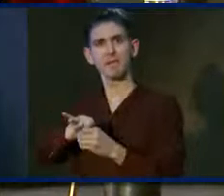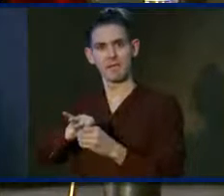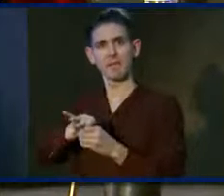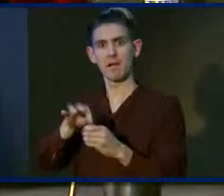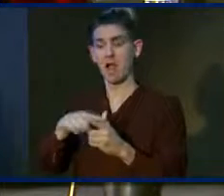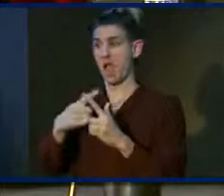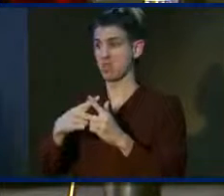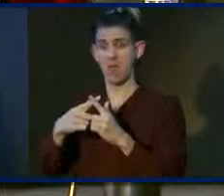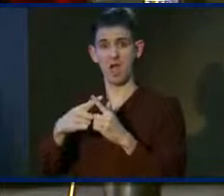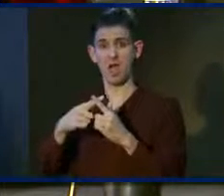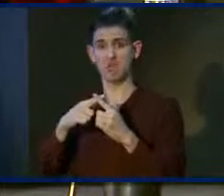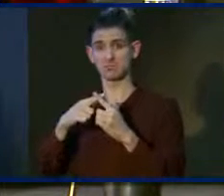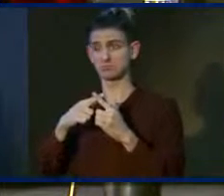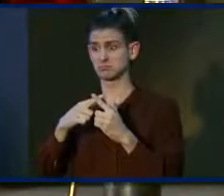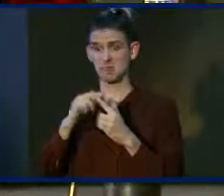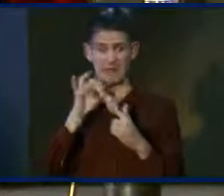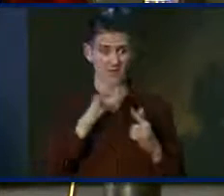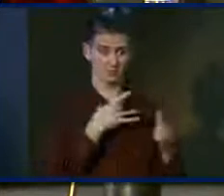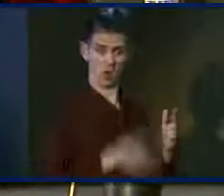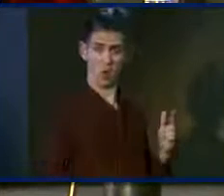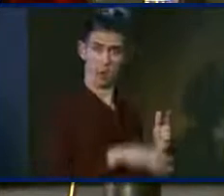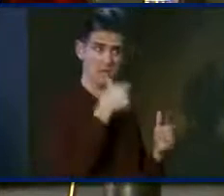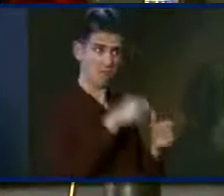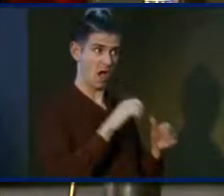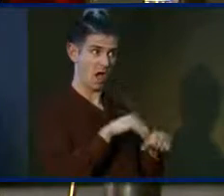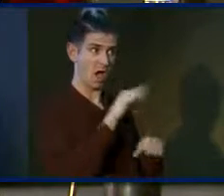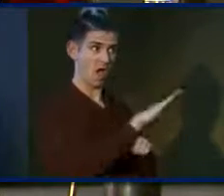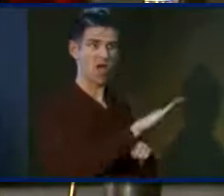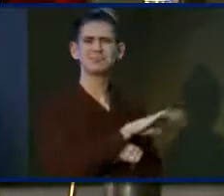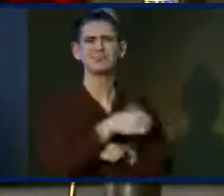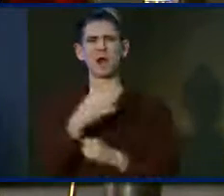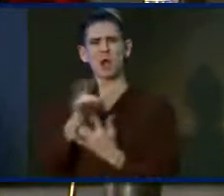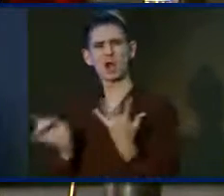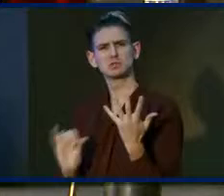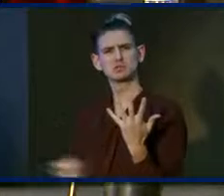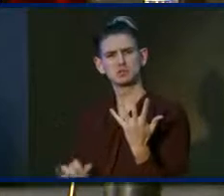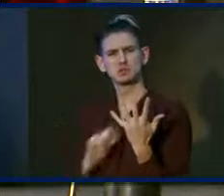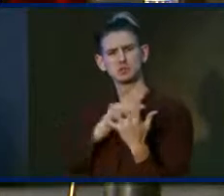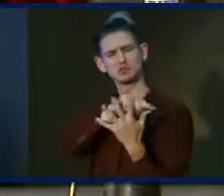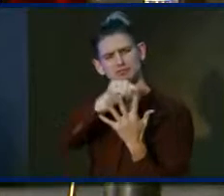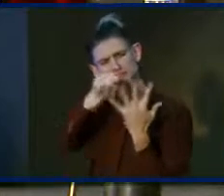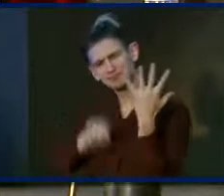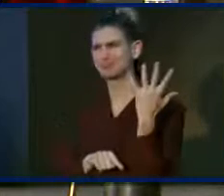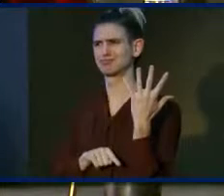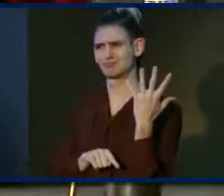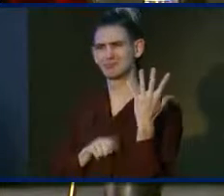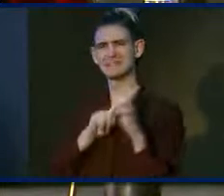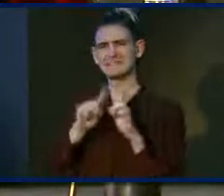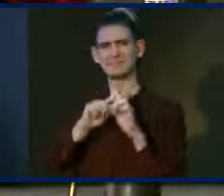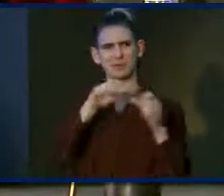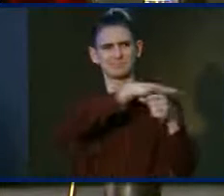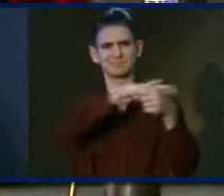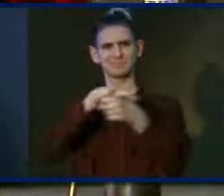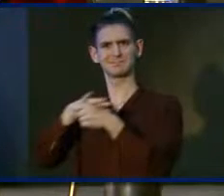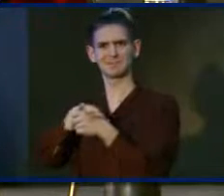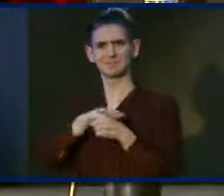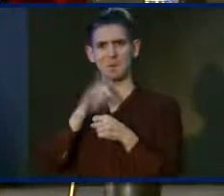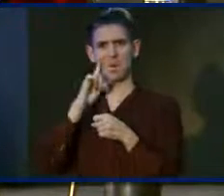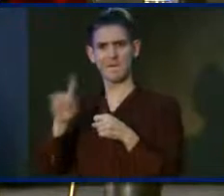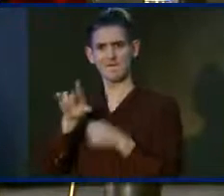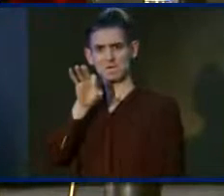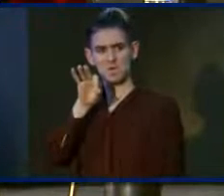to vote that way. You can vote in a number of super voting election sites right up until election day,